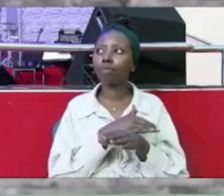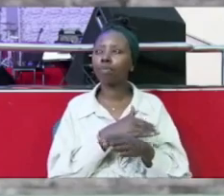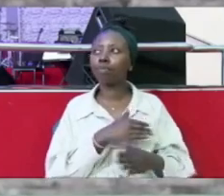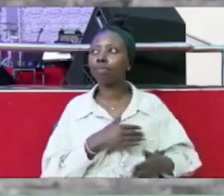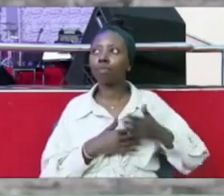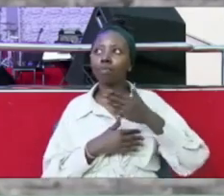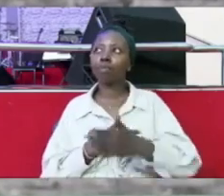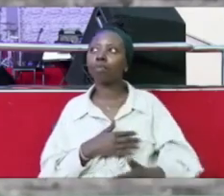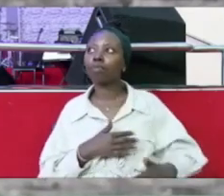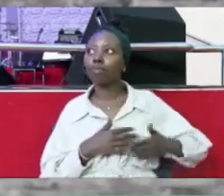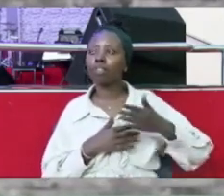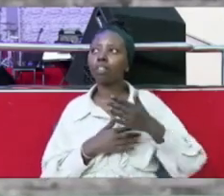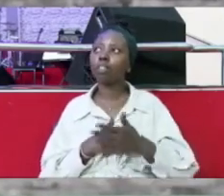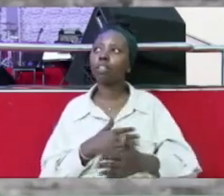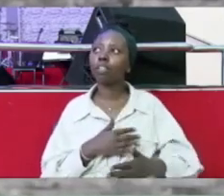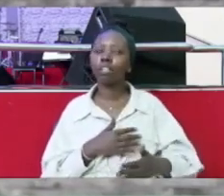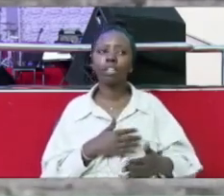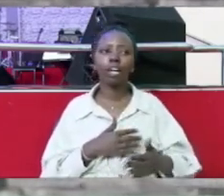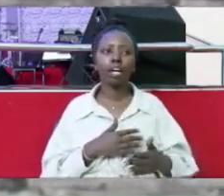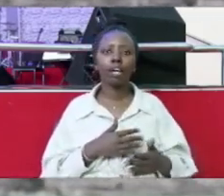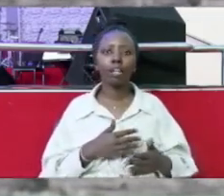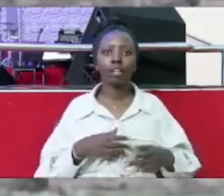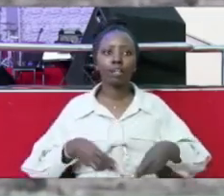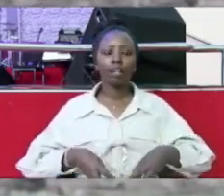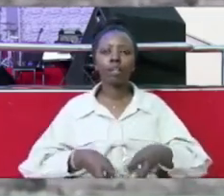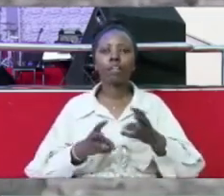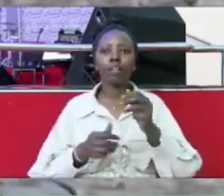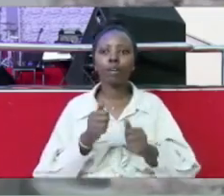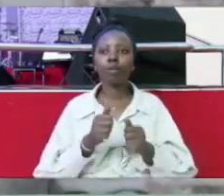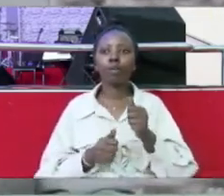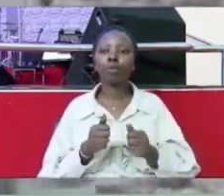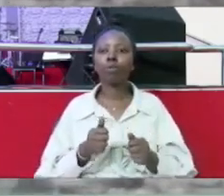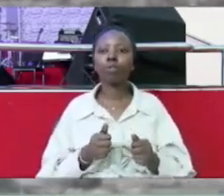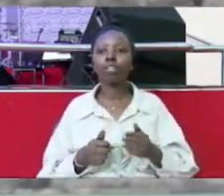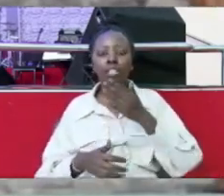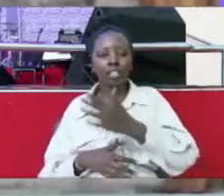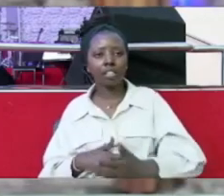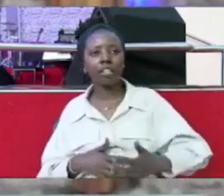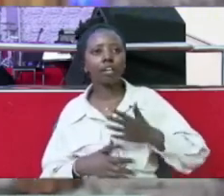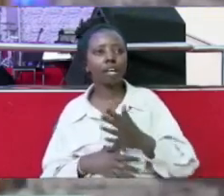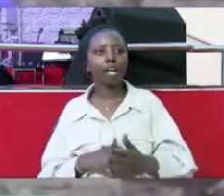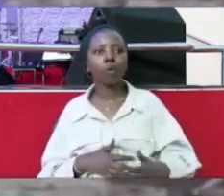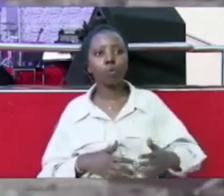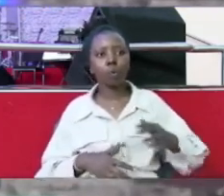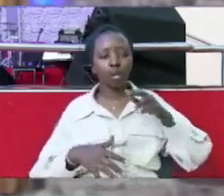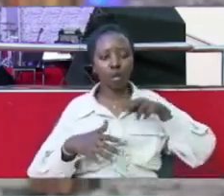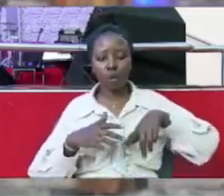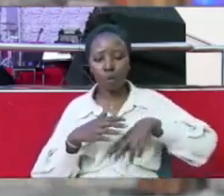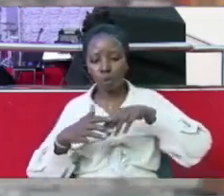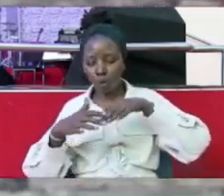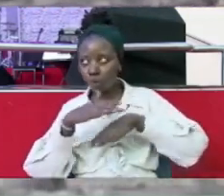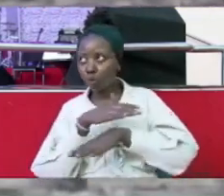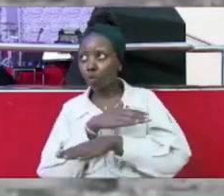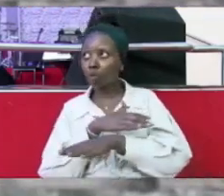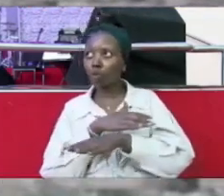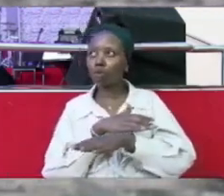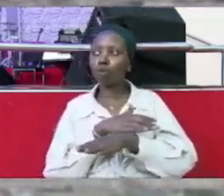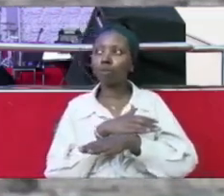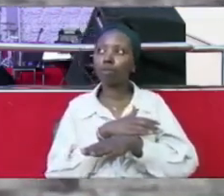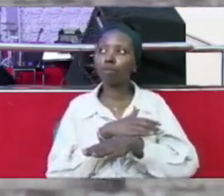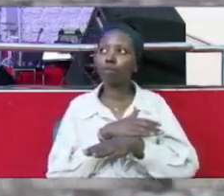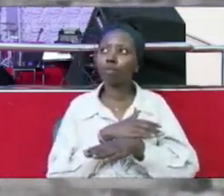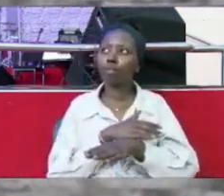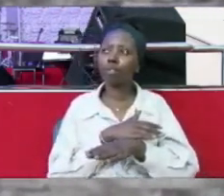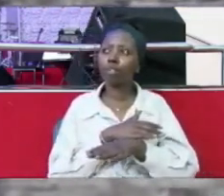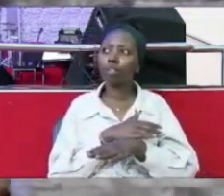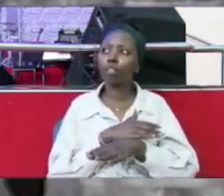the railway machine always passes through some tunnel somewhere. Wakati walikuwa nataka kuingia katika tuneli zile za gari moshi zikiingia chini, he could